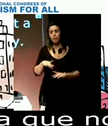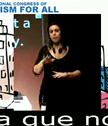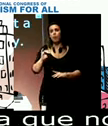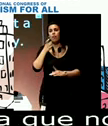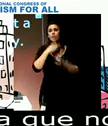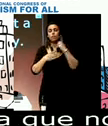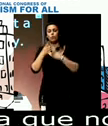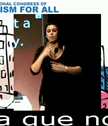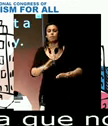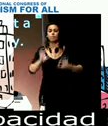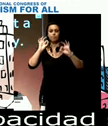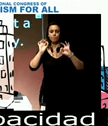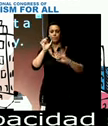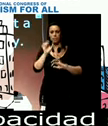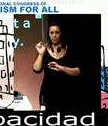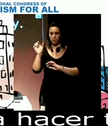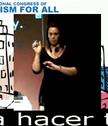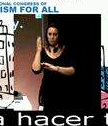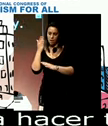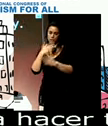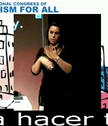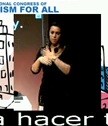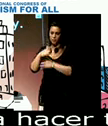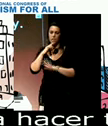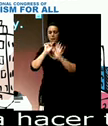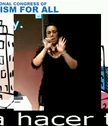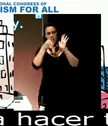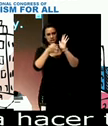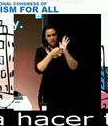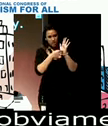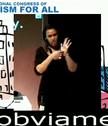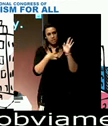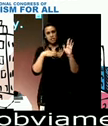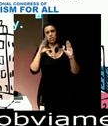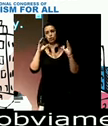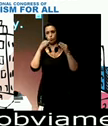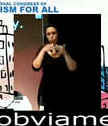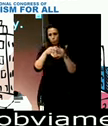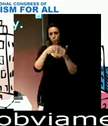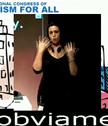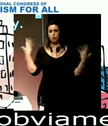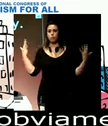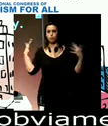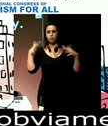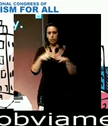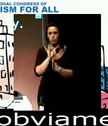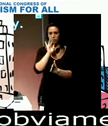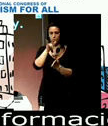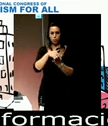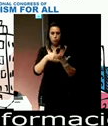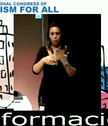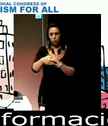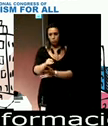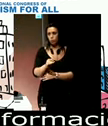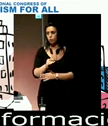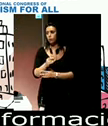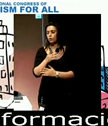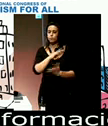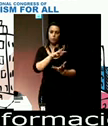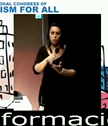Obviously, this specific information about disabilities, about laws,